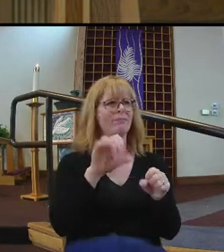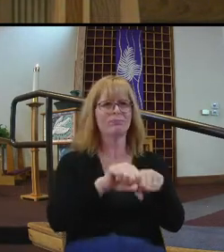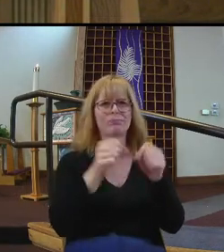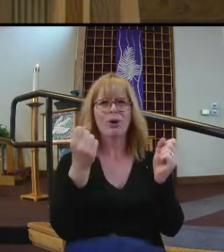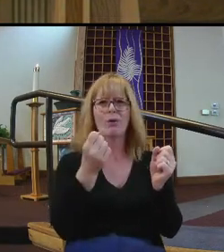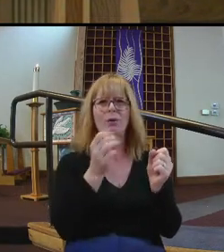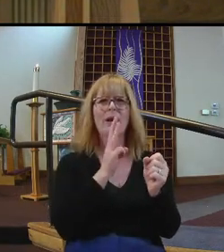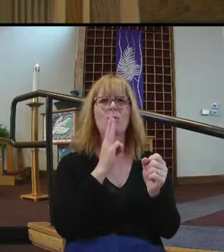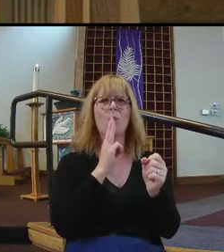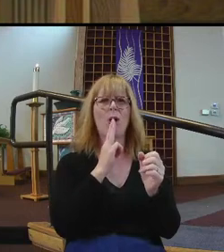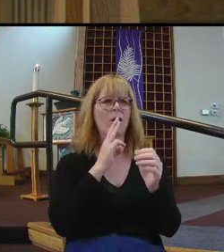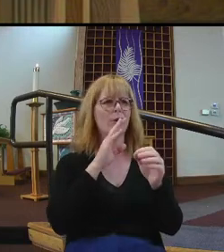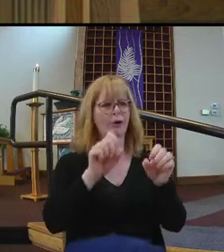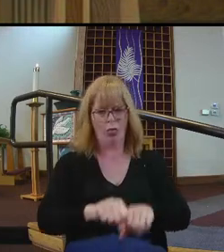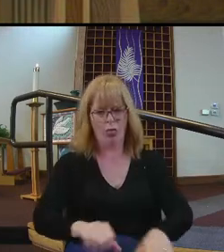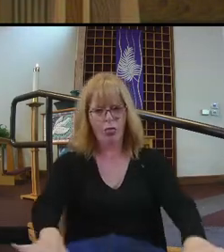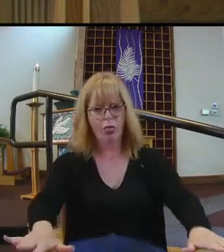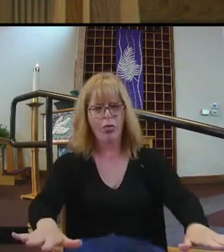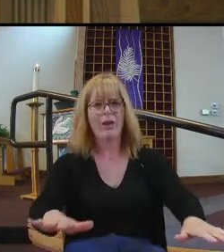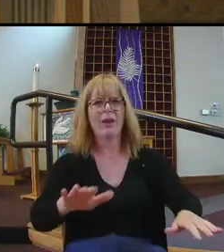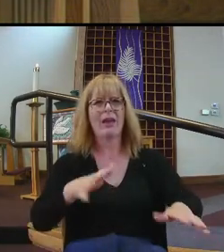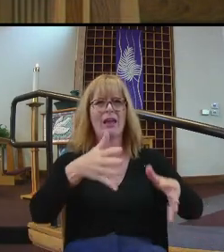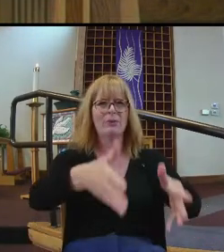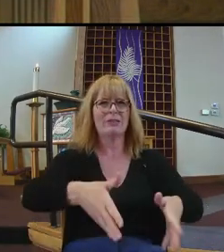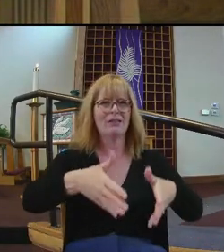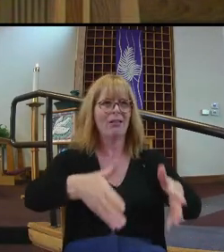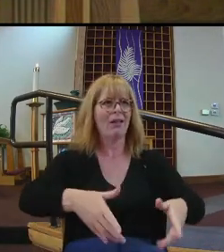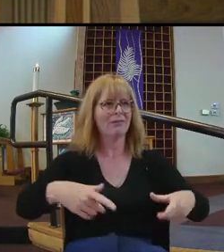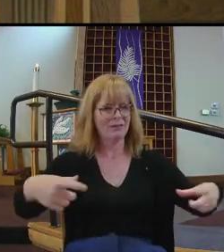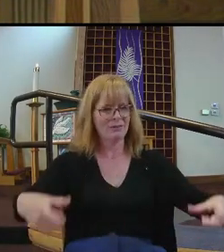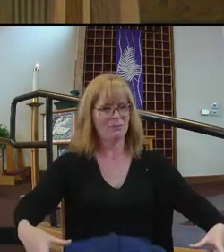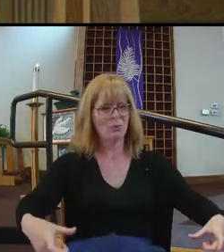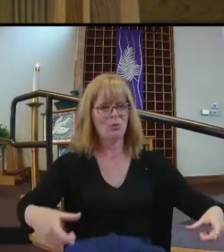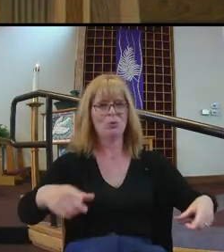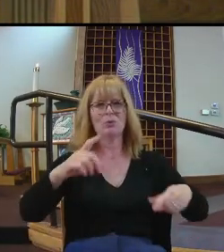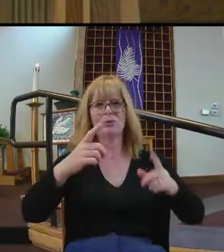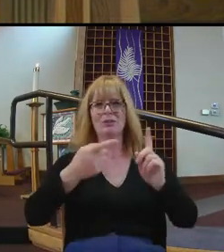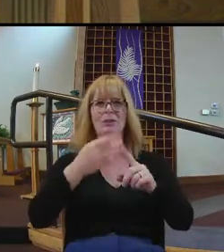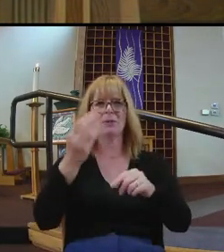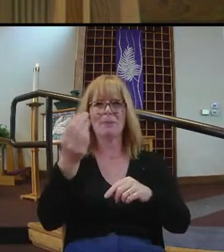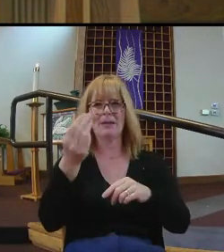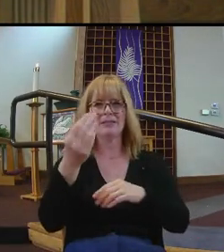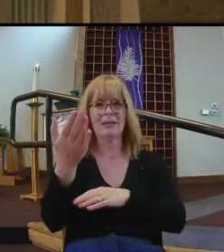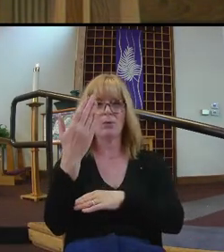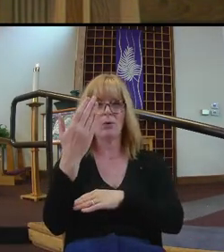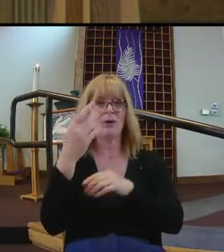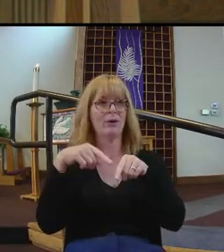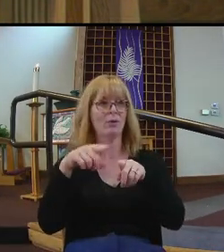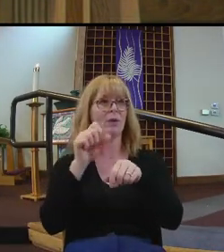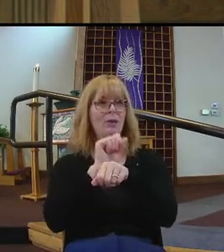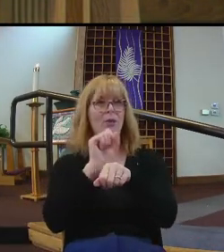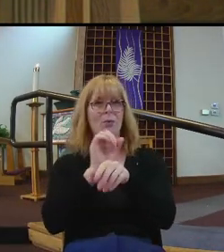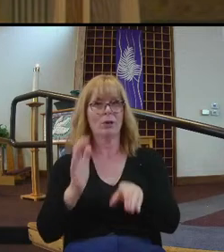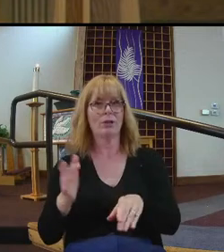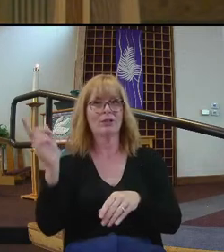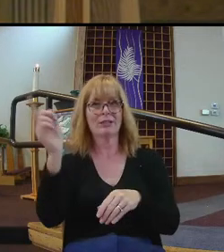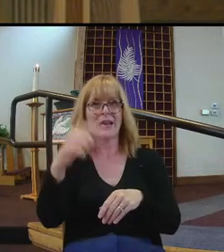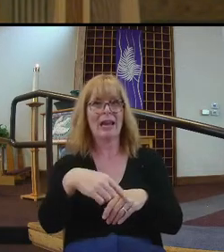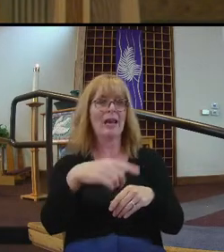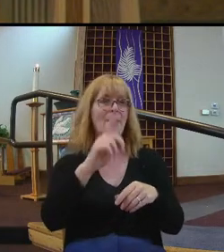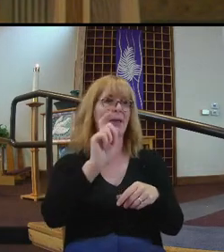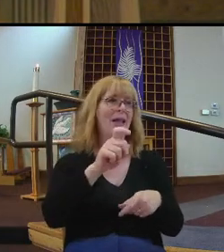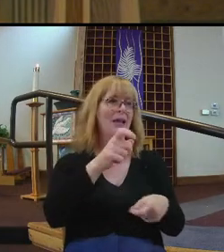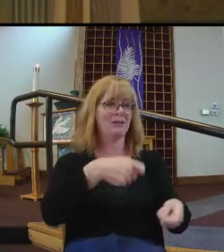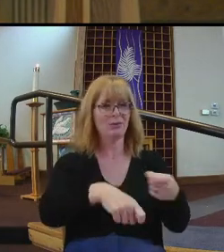came there on Monday morning. And they had to replace the entire kitchen floor. So I don't know if you want me blessing your house or